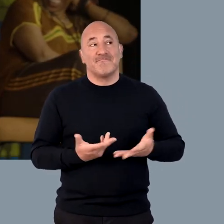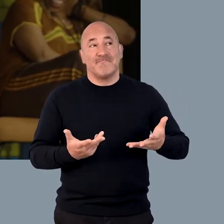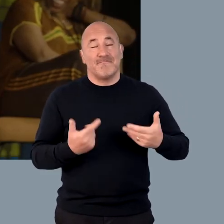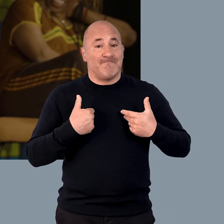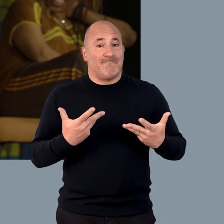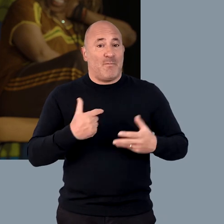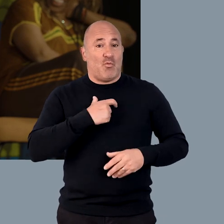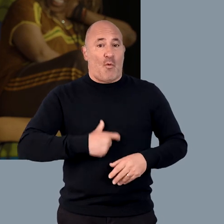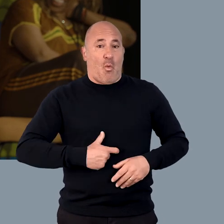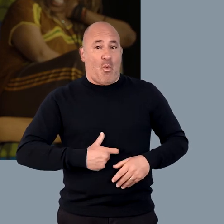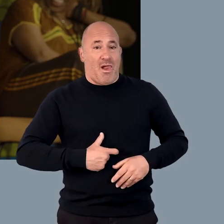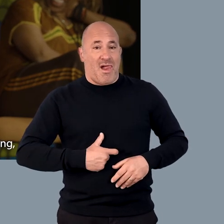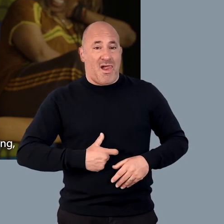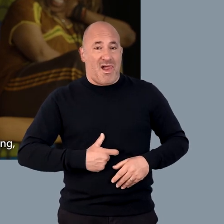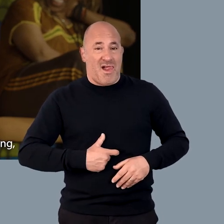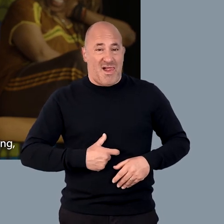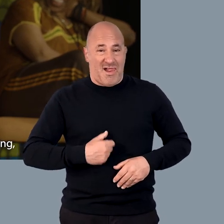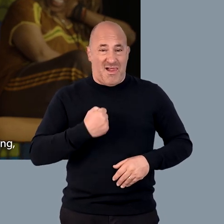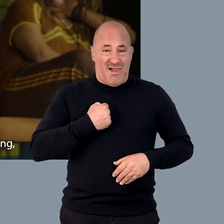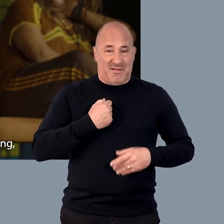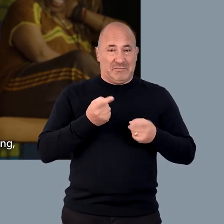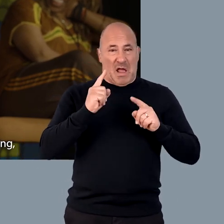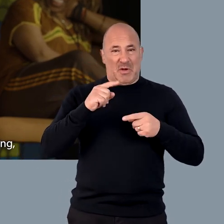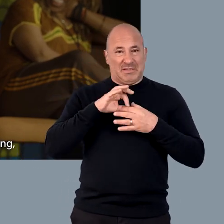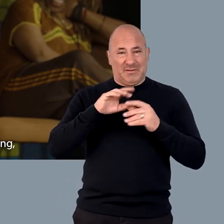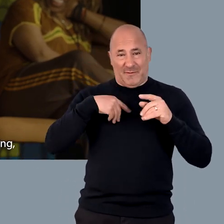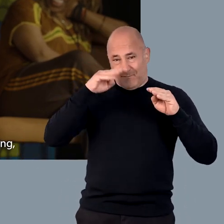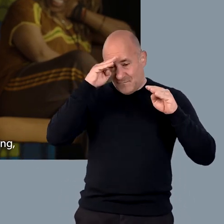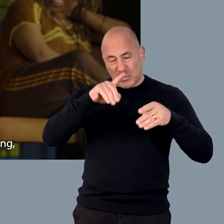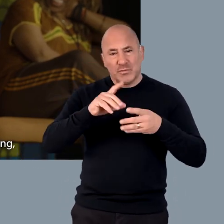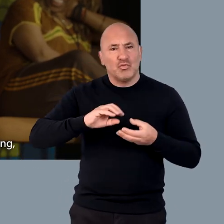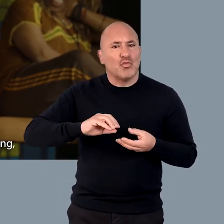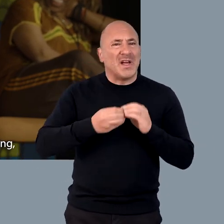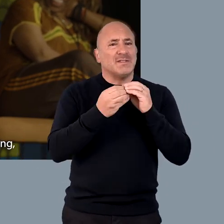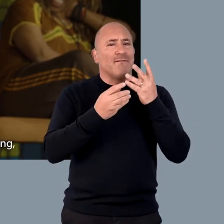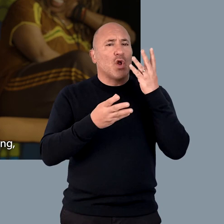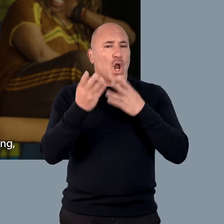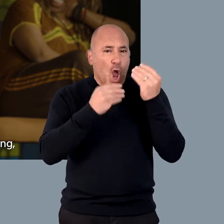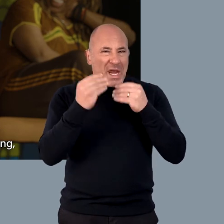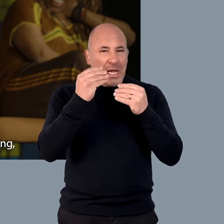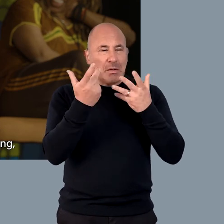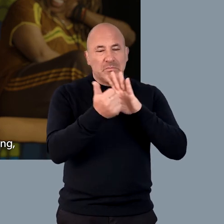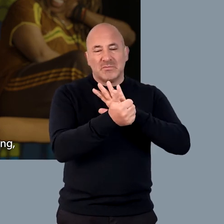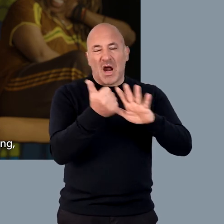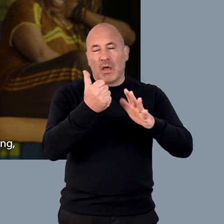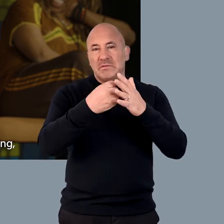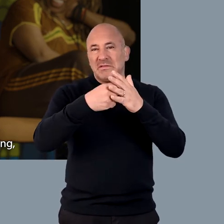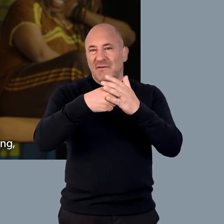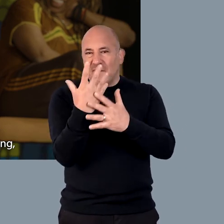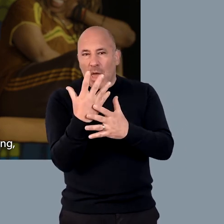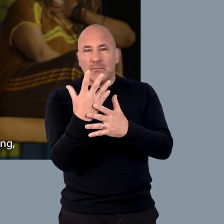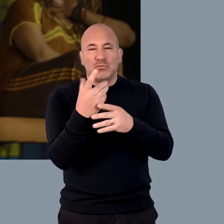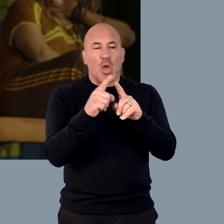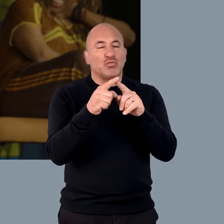And so my current role within the, my area of the co-artistic directorship is focusing on